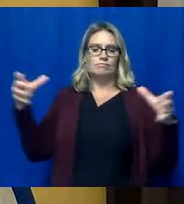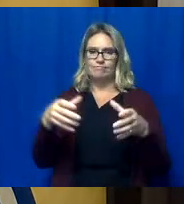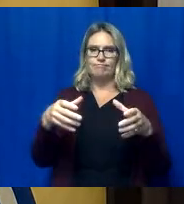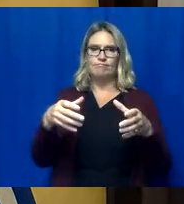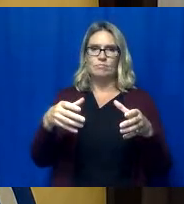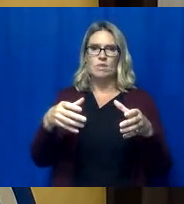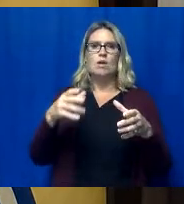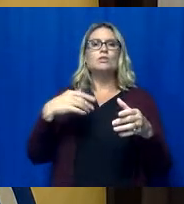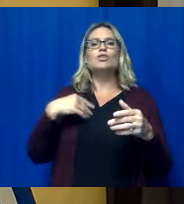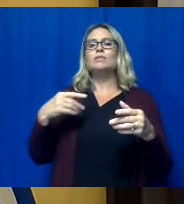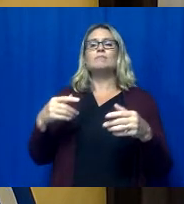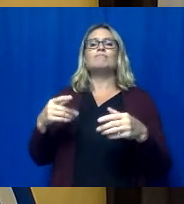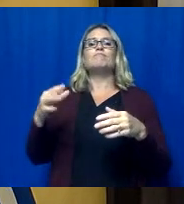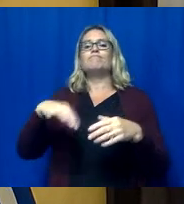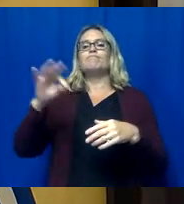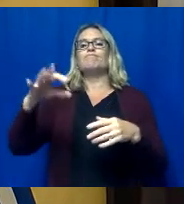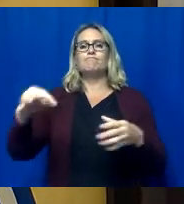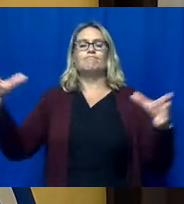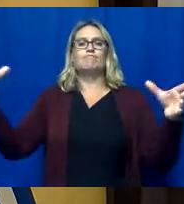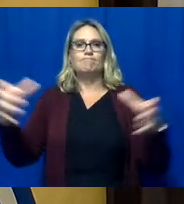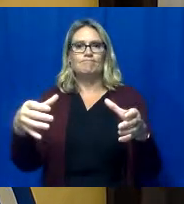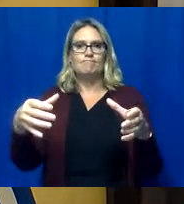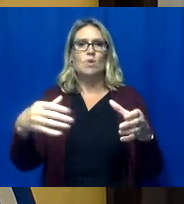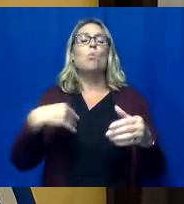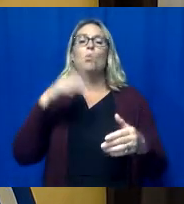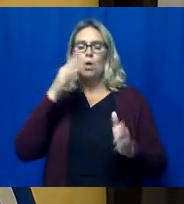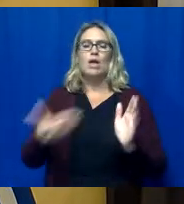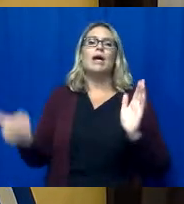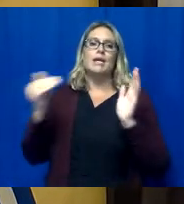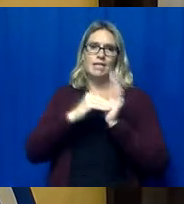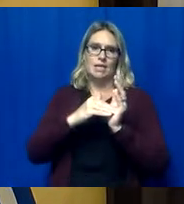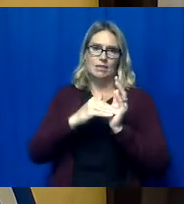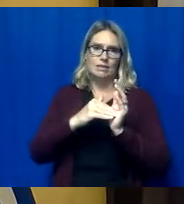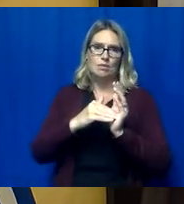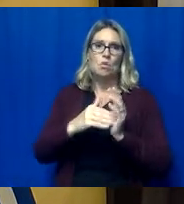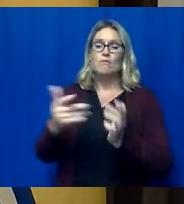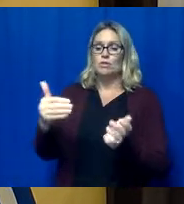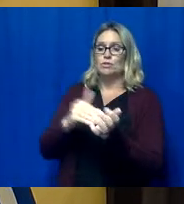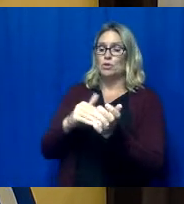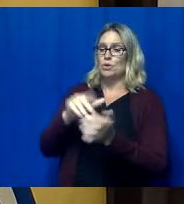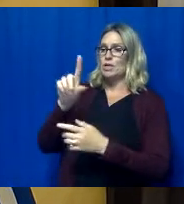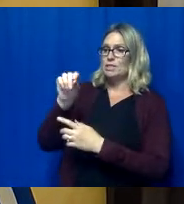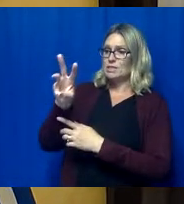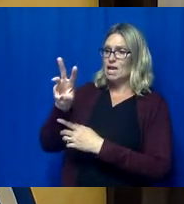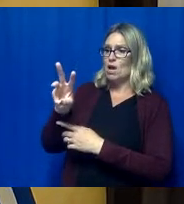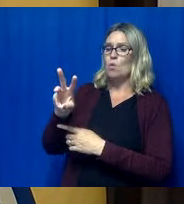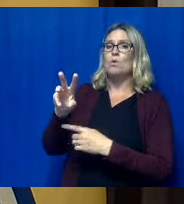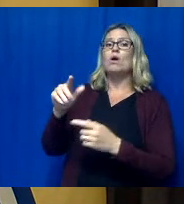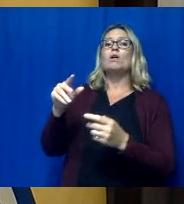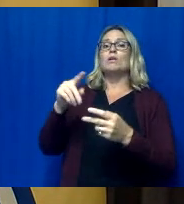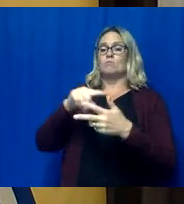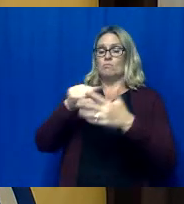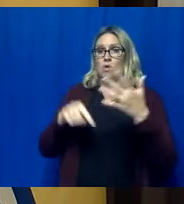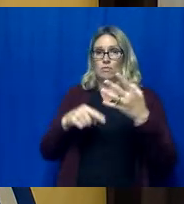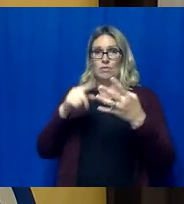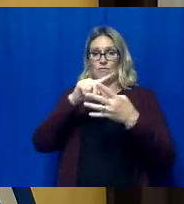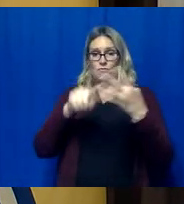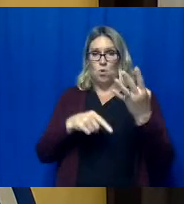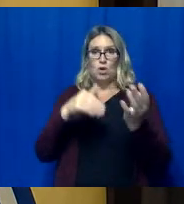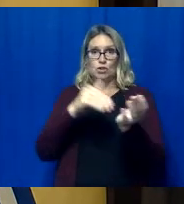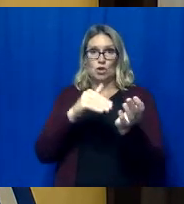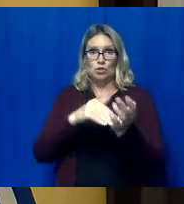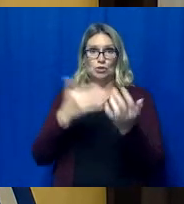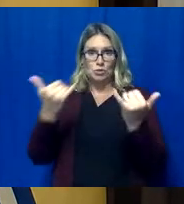hoc basis, and we can definitely revisit that. Certainly having Dr. Dow and Dr. Desrosiers part of the conversation in the technical briefing today was